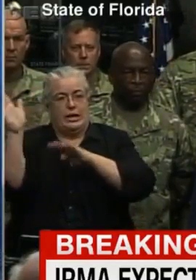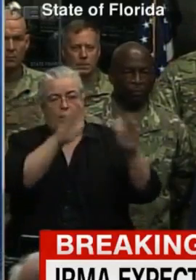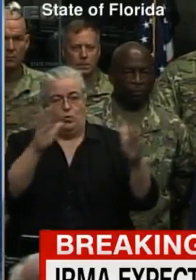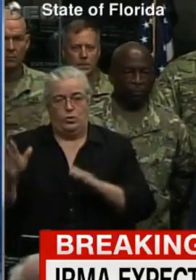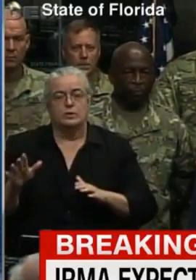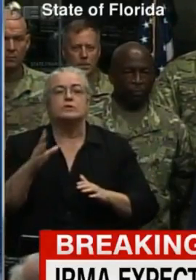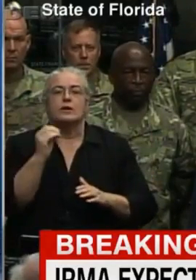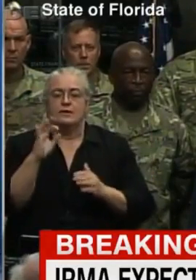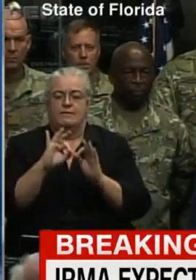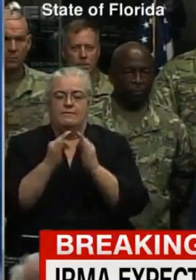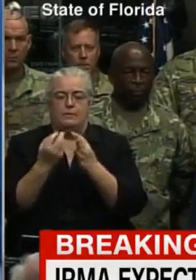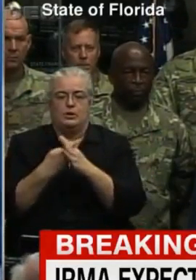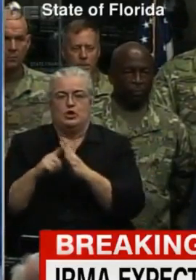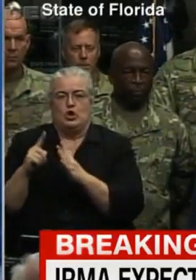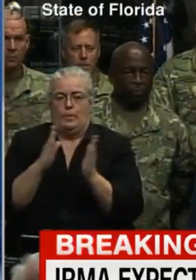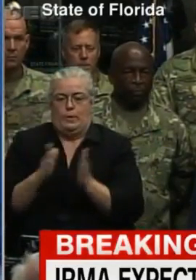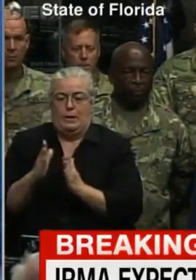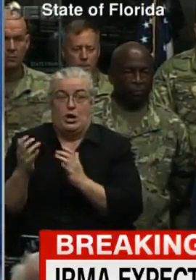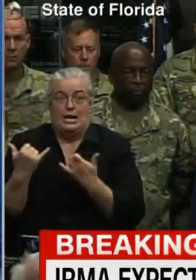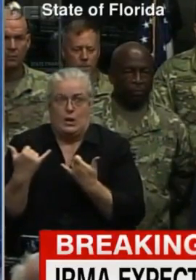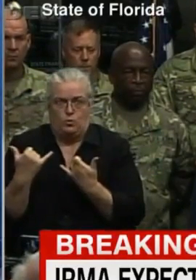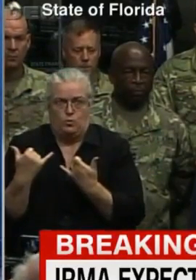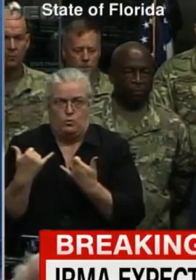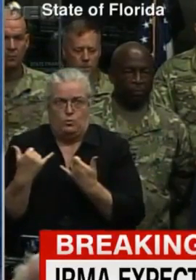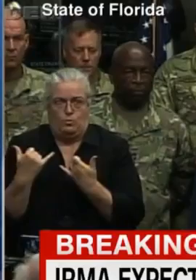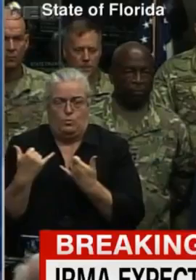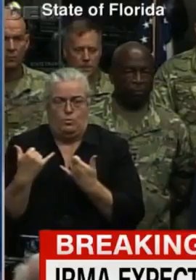and families must start preparing now.